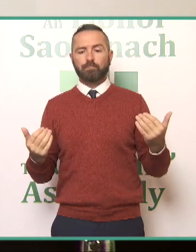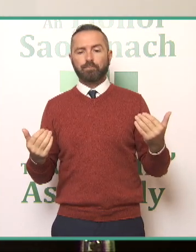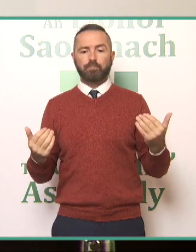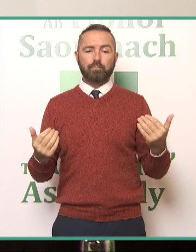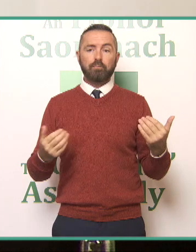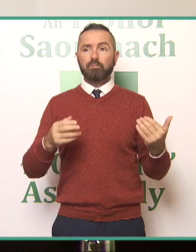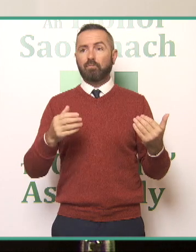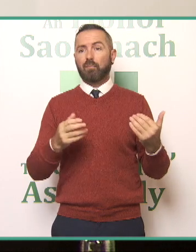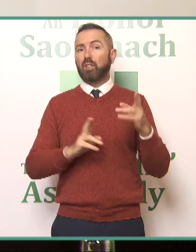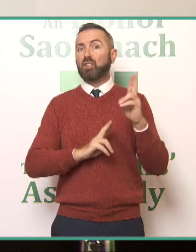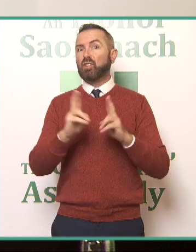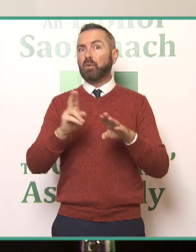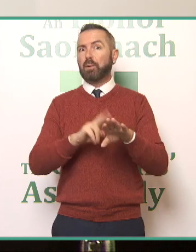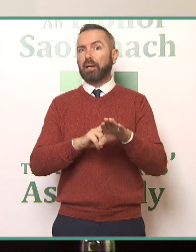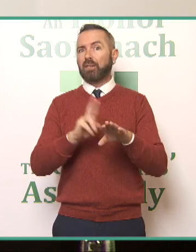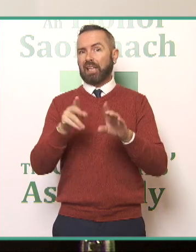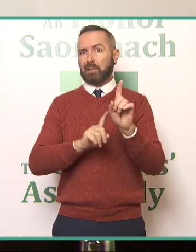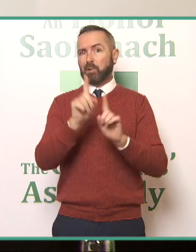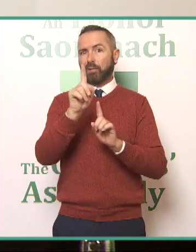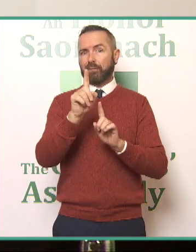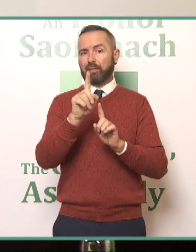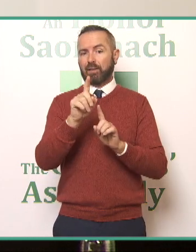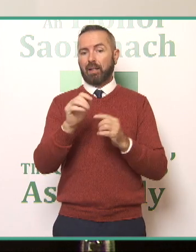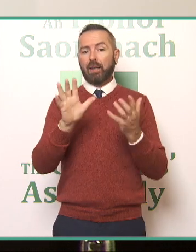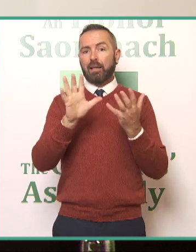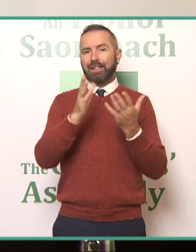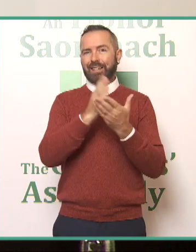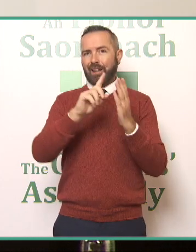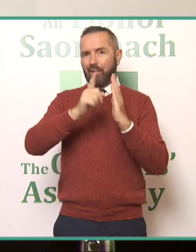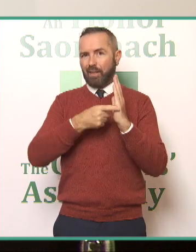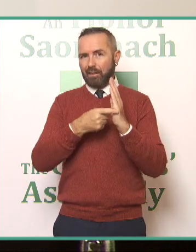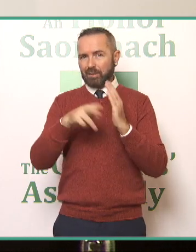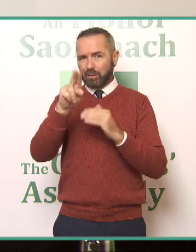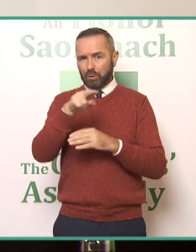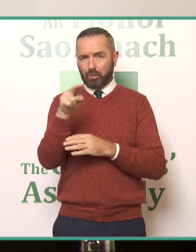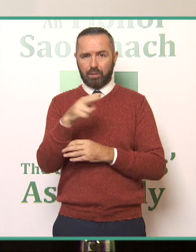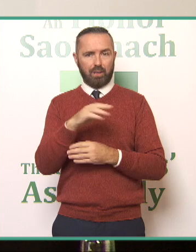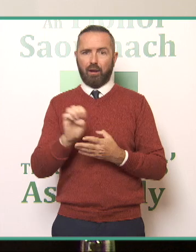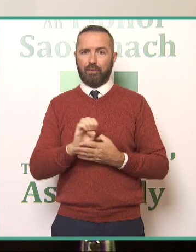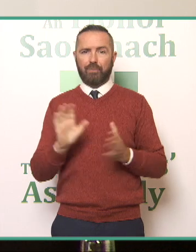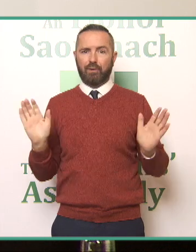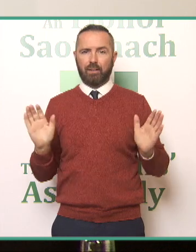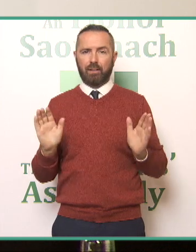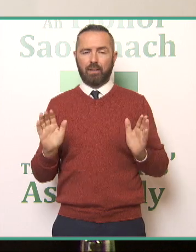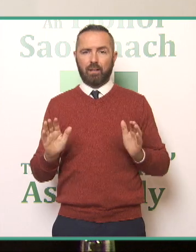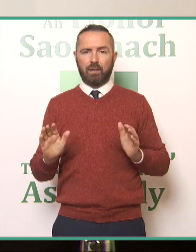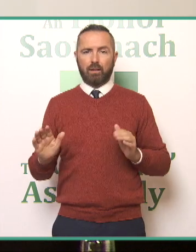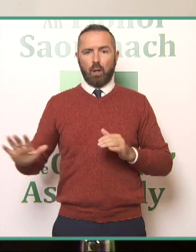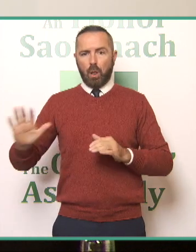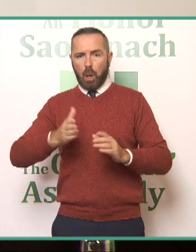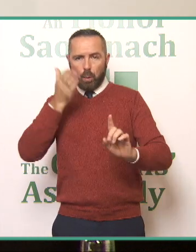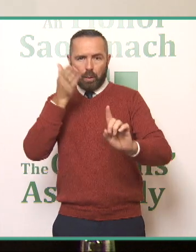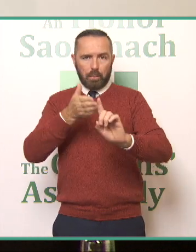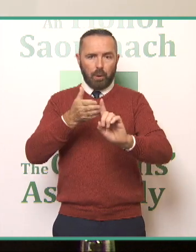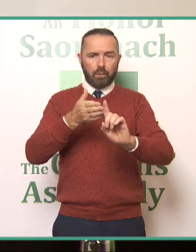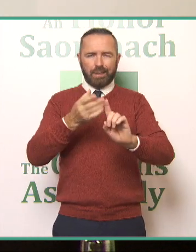could be a lot better. The 10,500 is a problem, there's not enough money in it. The local approach is